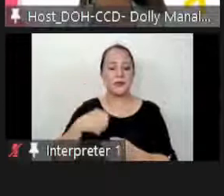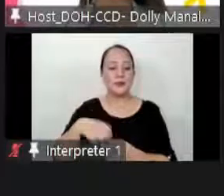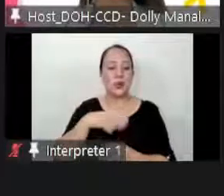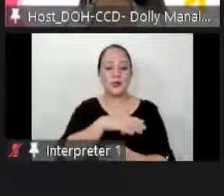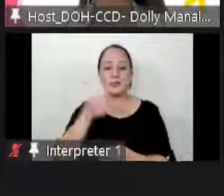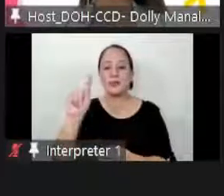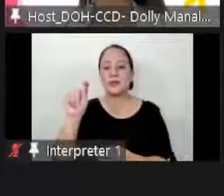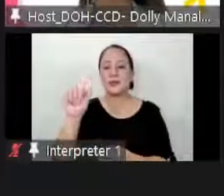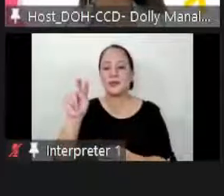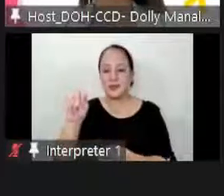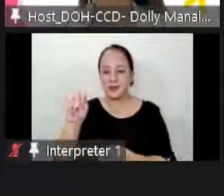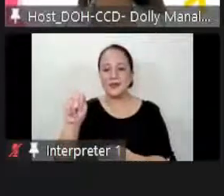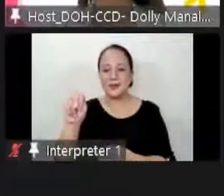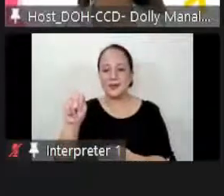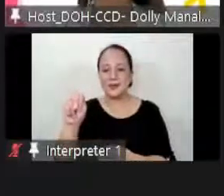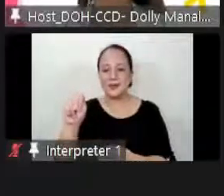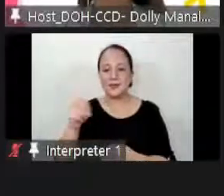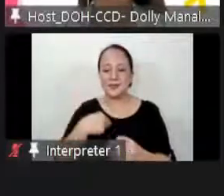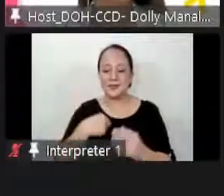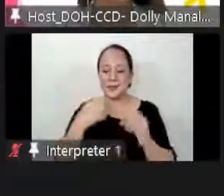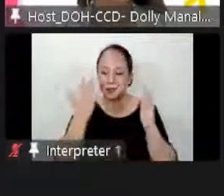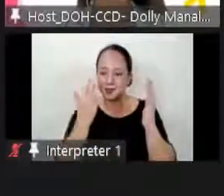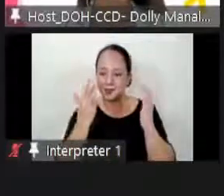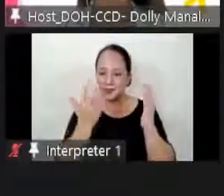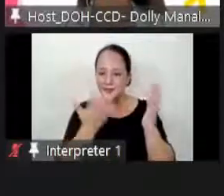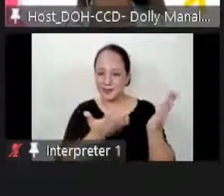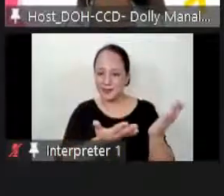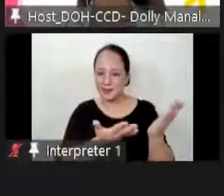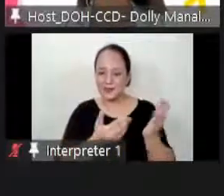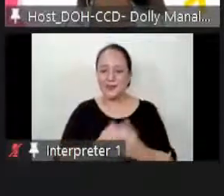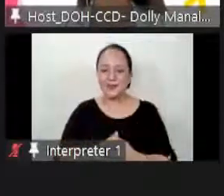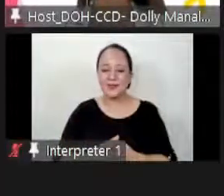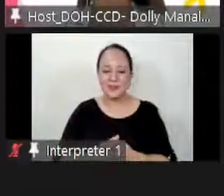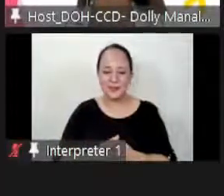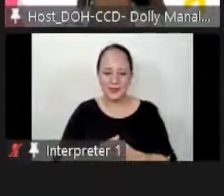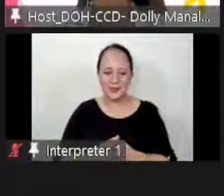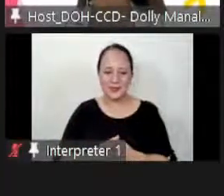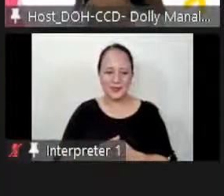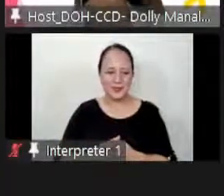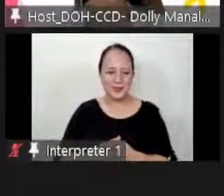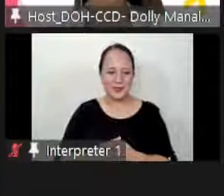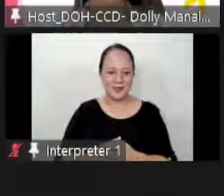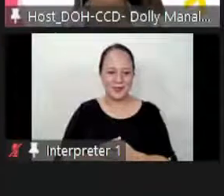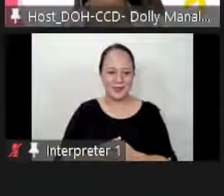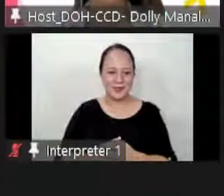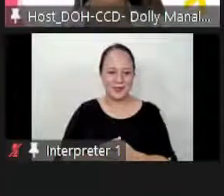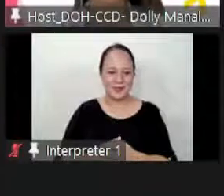welcome.